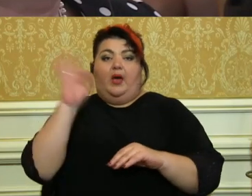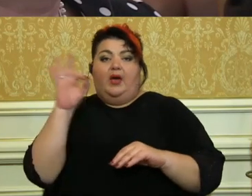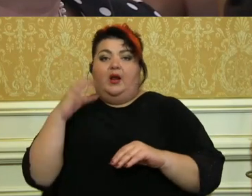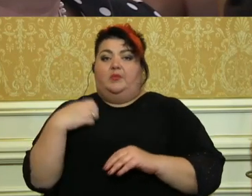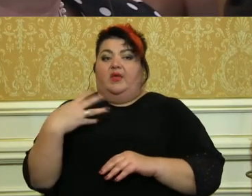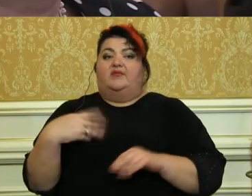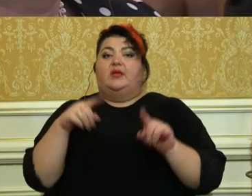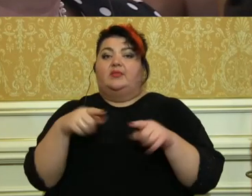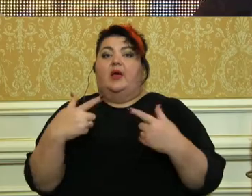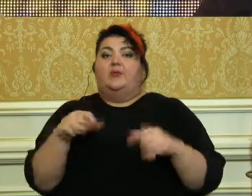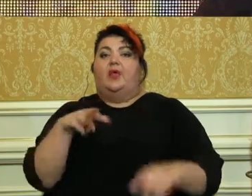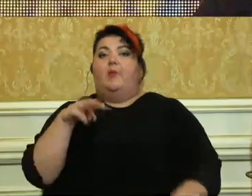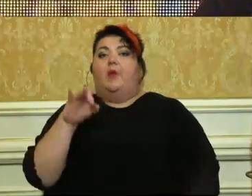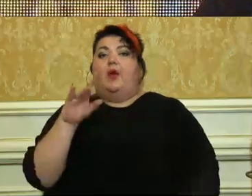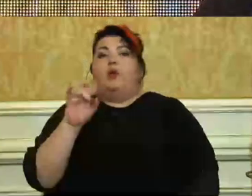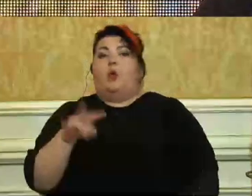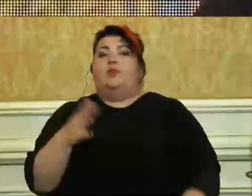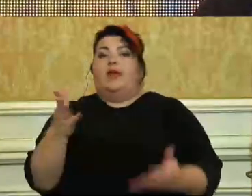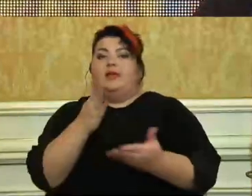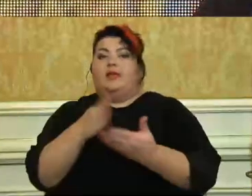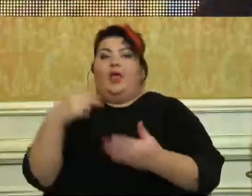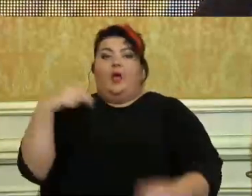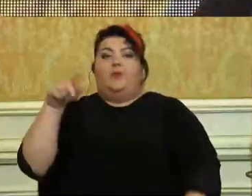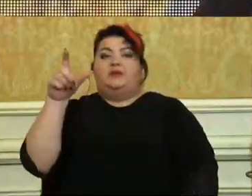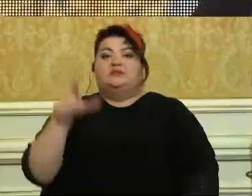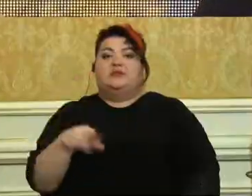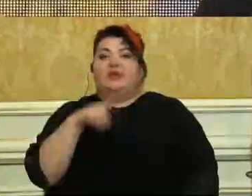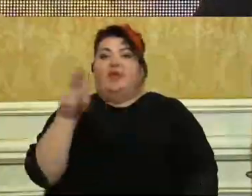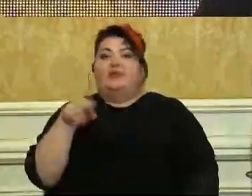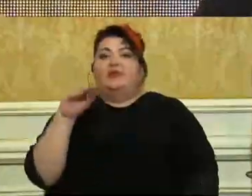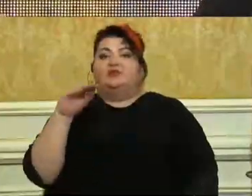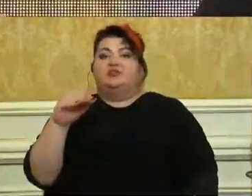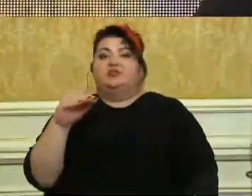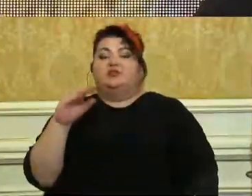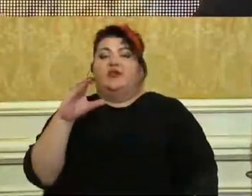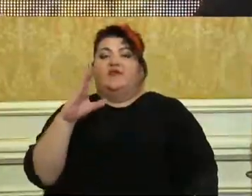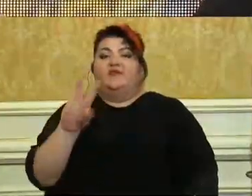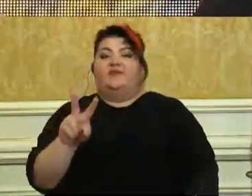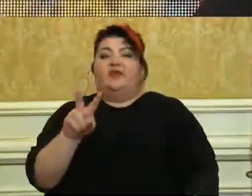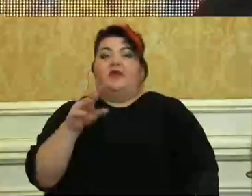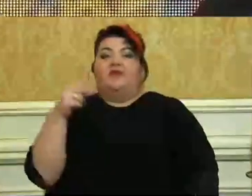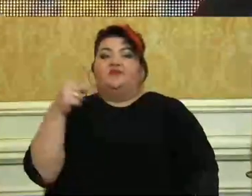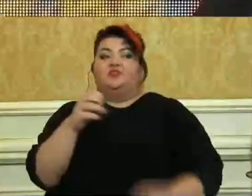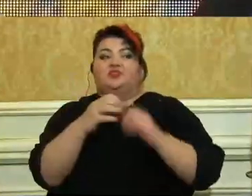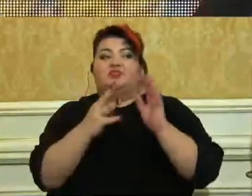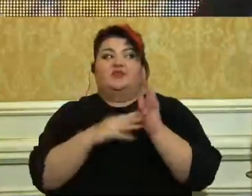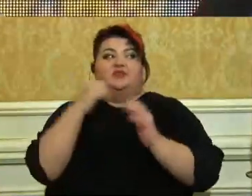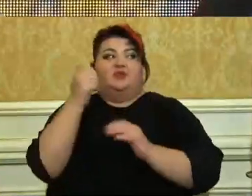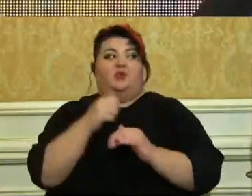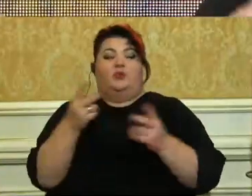the chairman of the G7 in 2019. The final summit will be held in Biarritz in France in